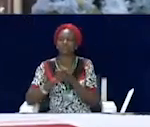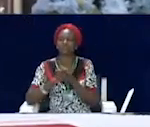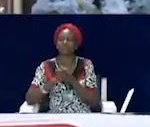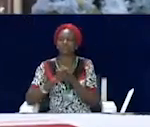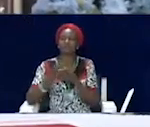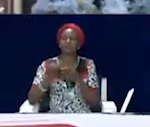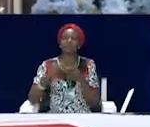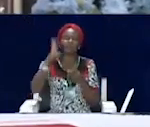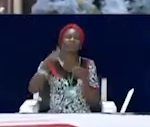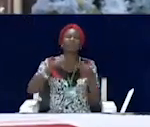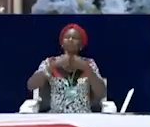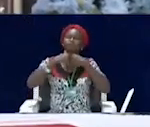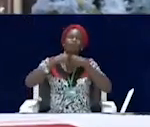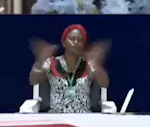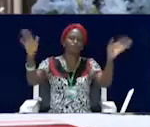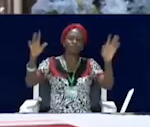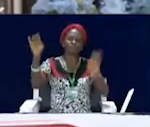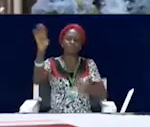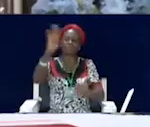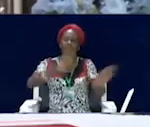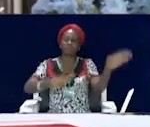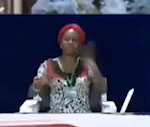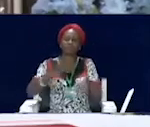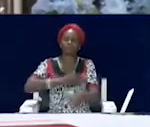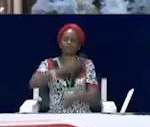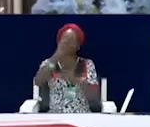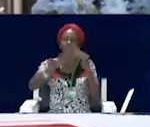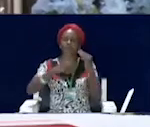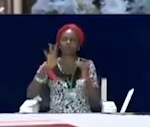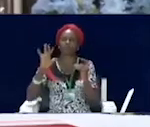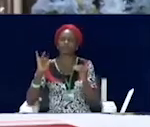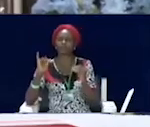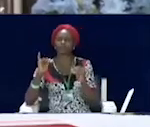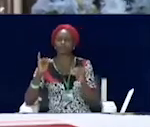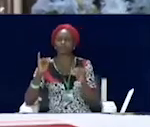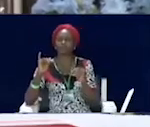They would have lost the battle.